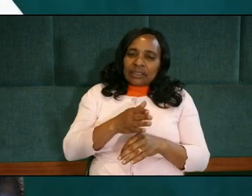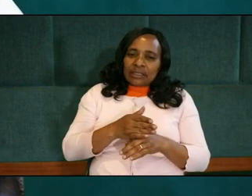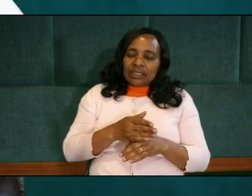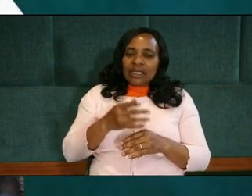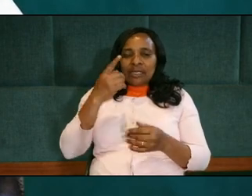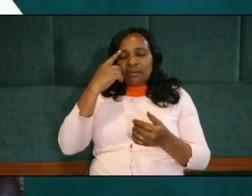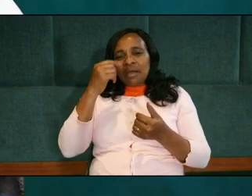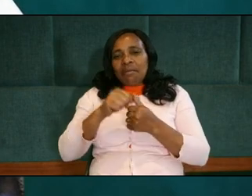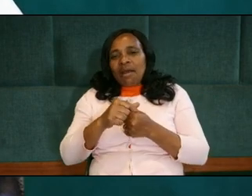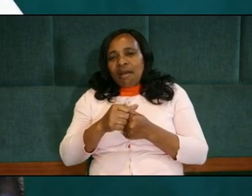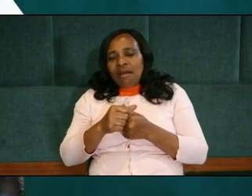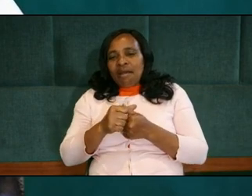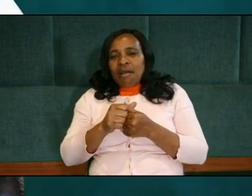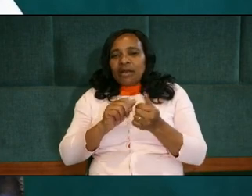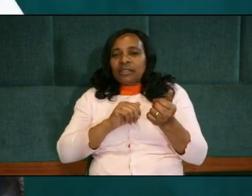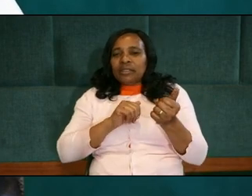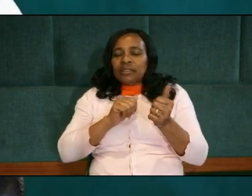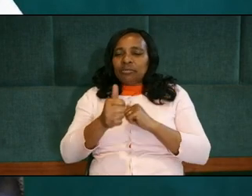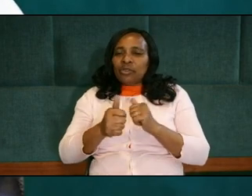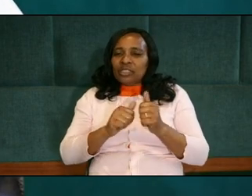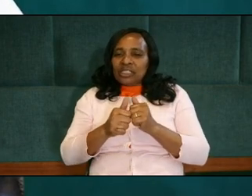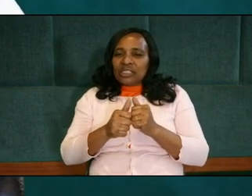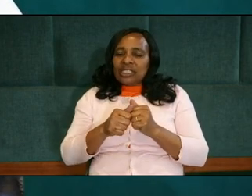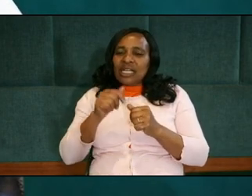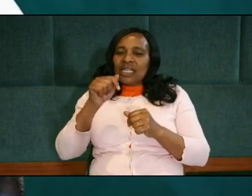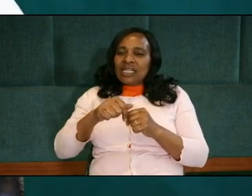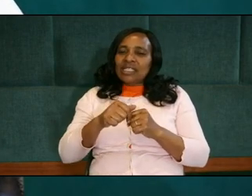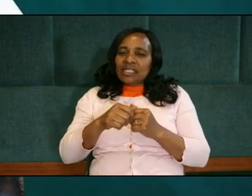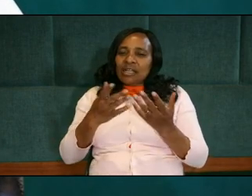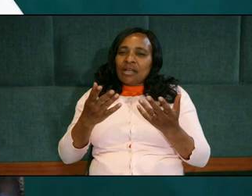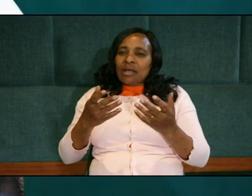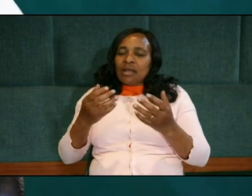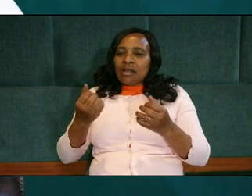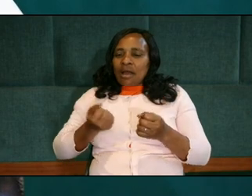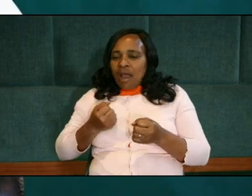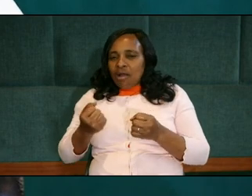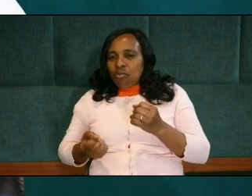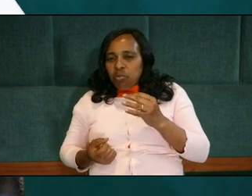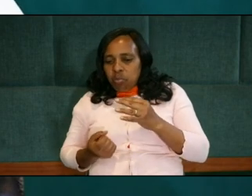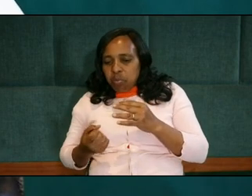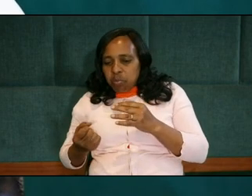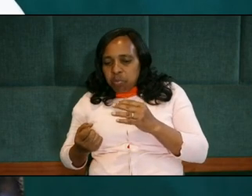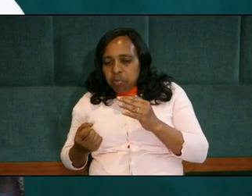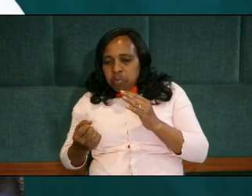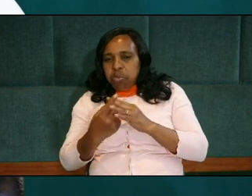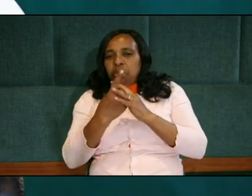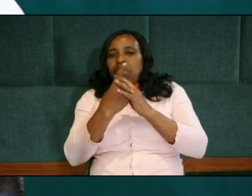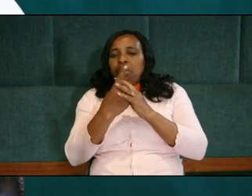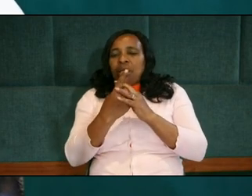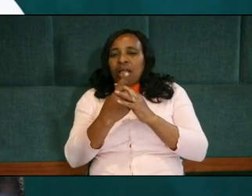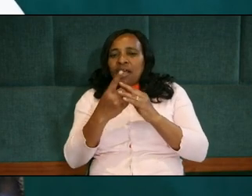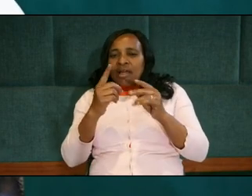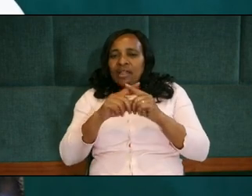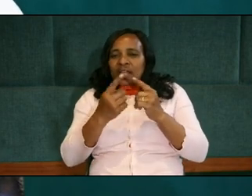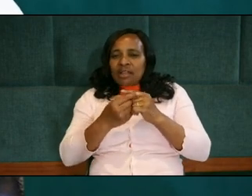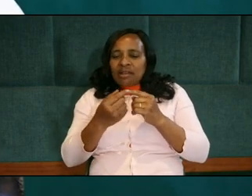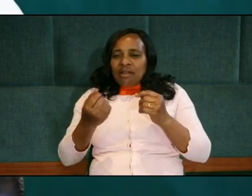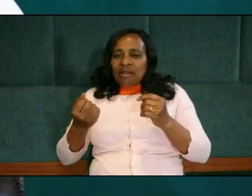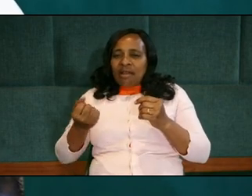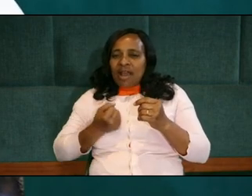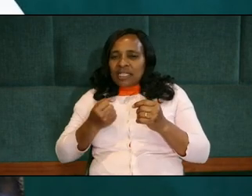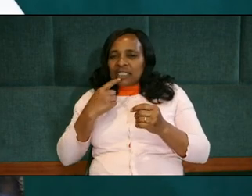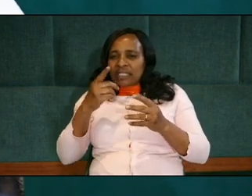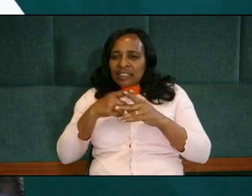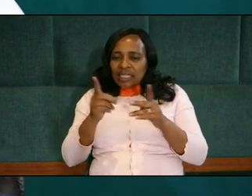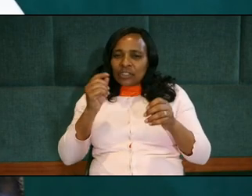you remember sports games, the game was dull till the girls showed up, isn't it? When they were in the stands, guys started doing like tricks